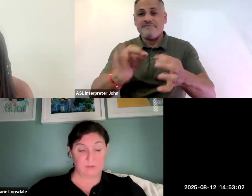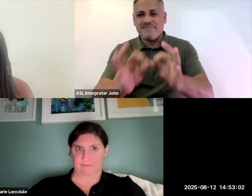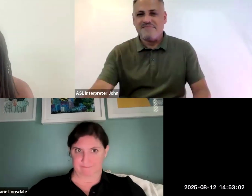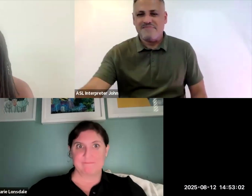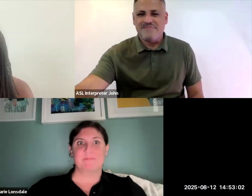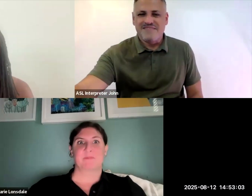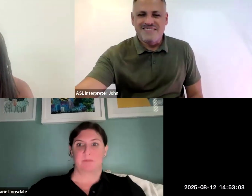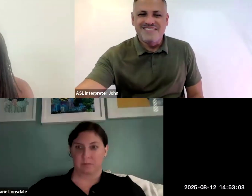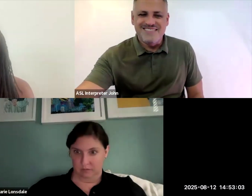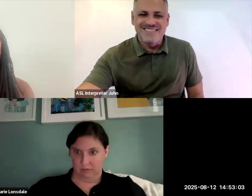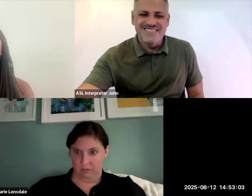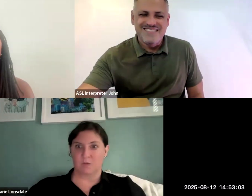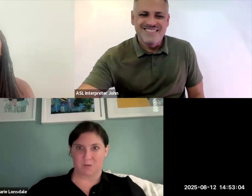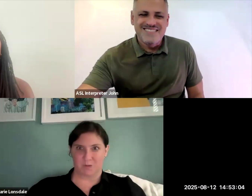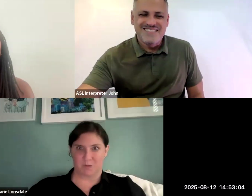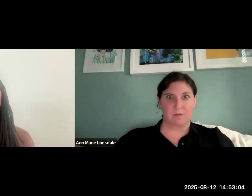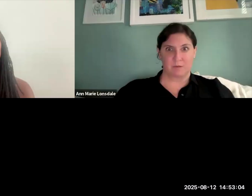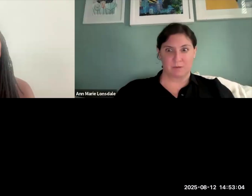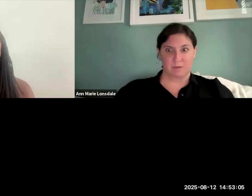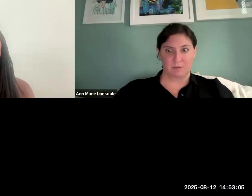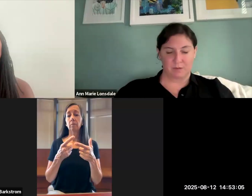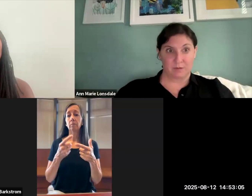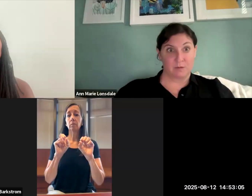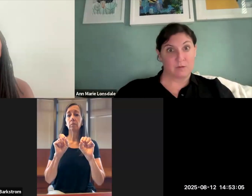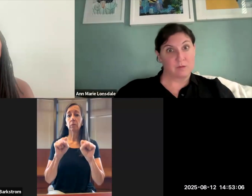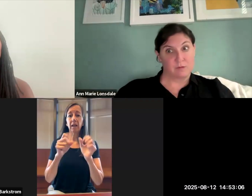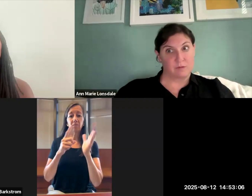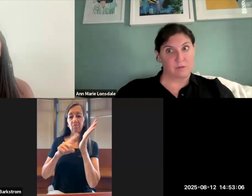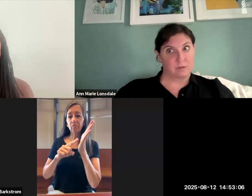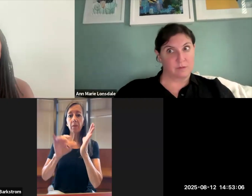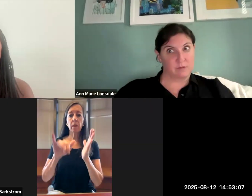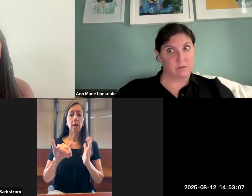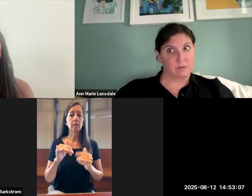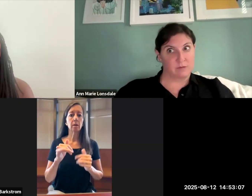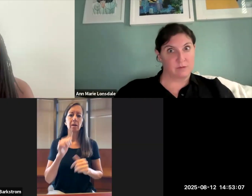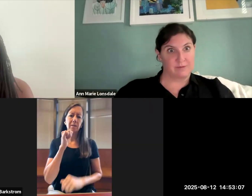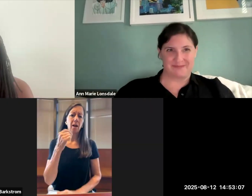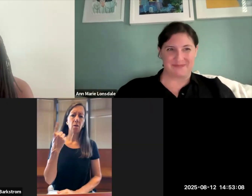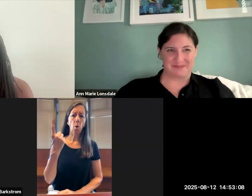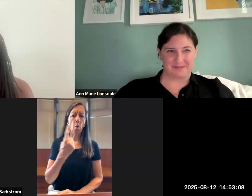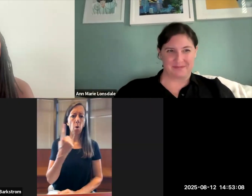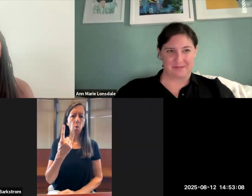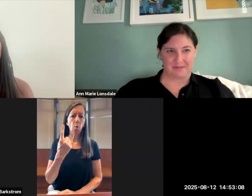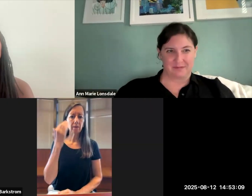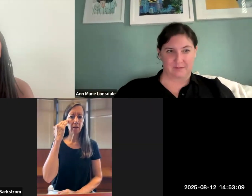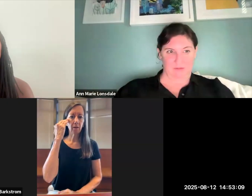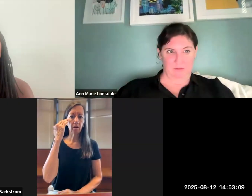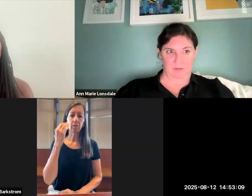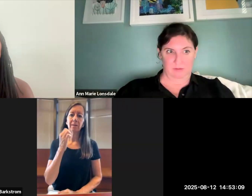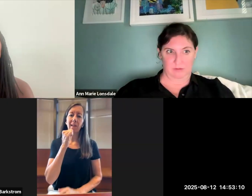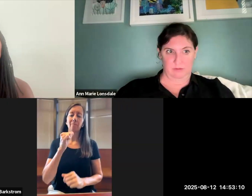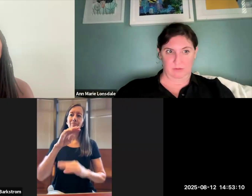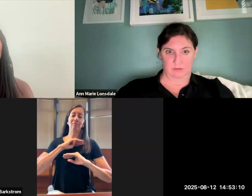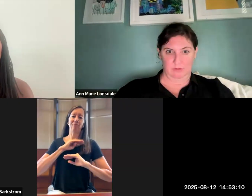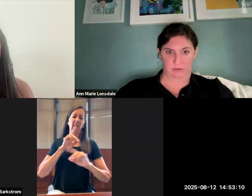the way that you would kind of look into it. It's not always, and I know that's not a completely satisfying answer because it's not always